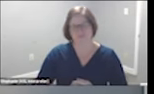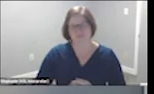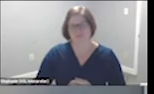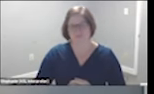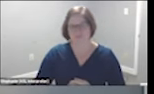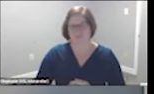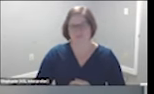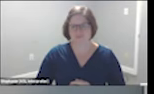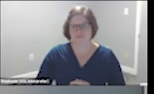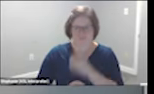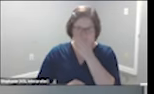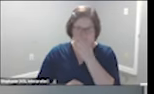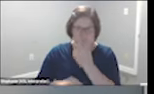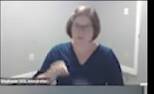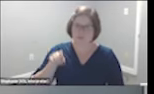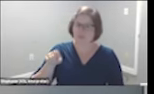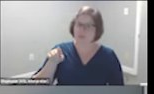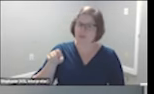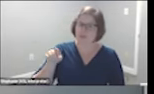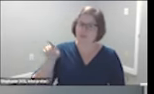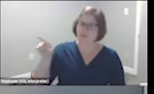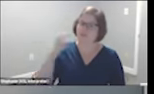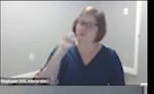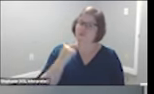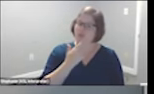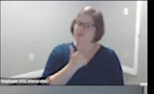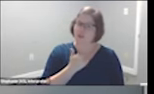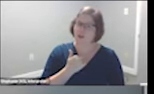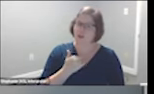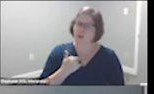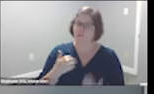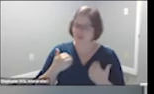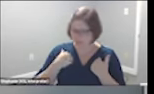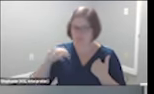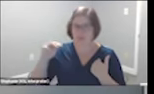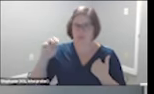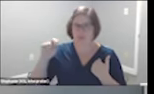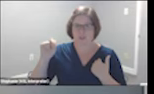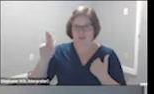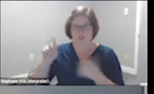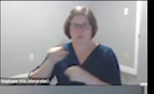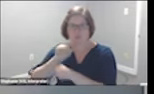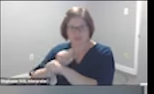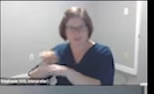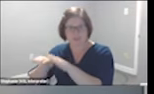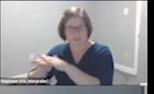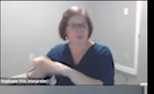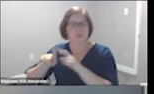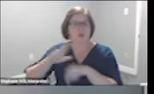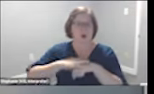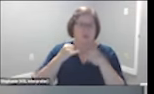they do have a menu that is actually accessible for me. So why is the website not accessible? I don't